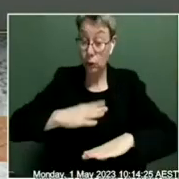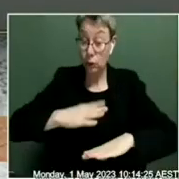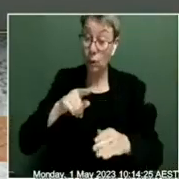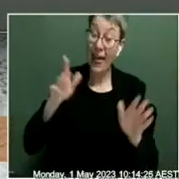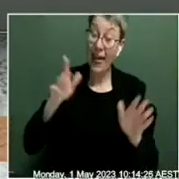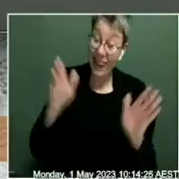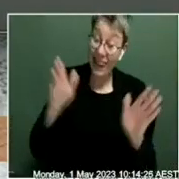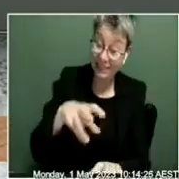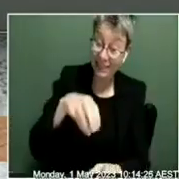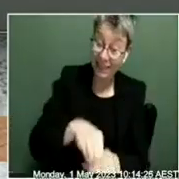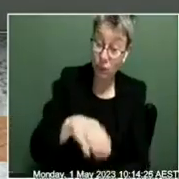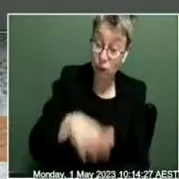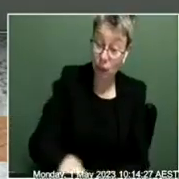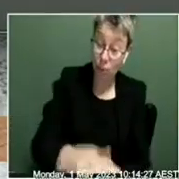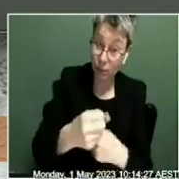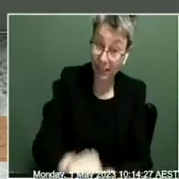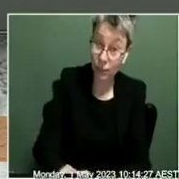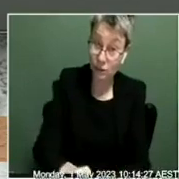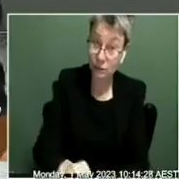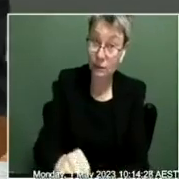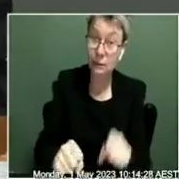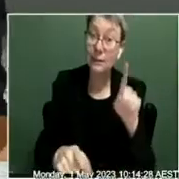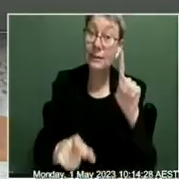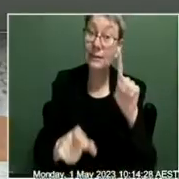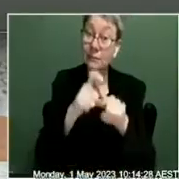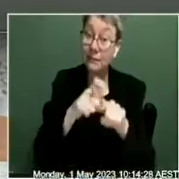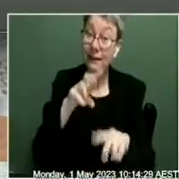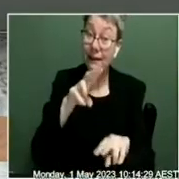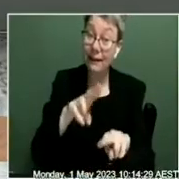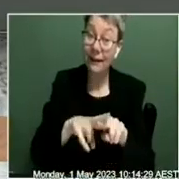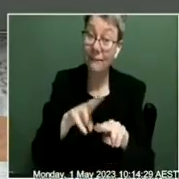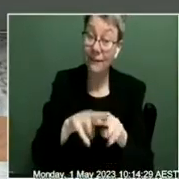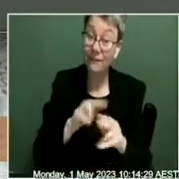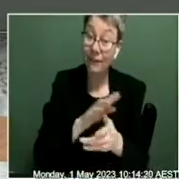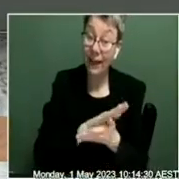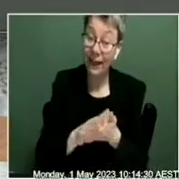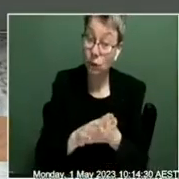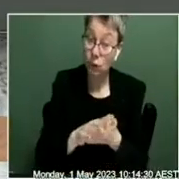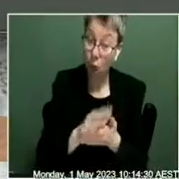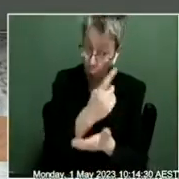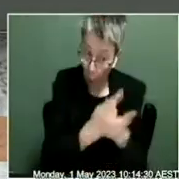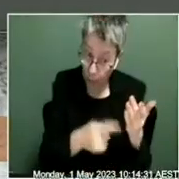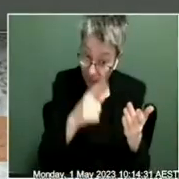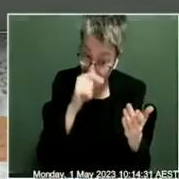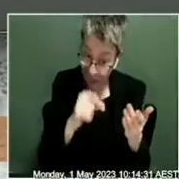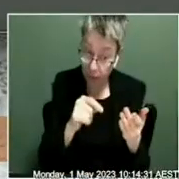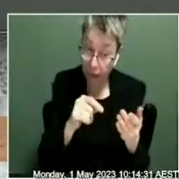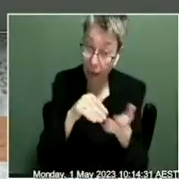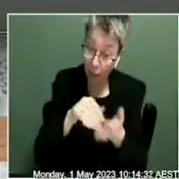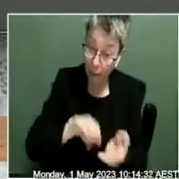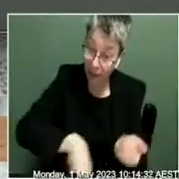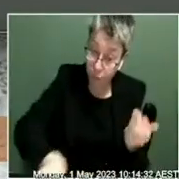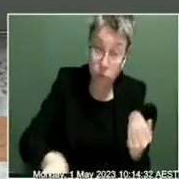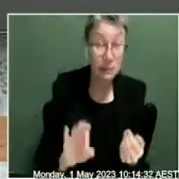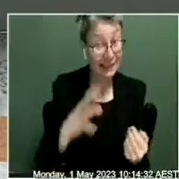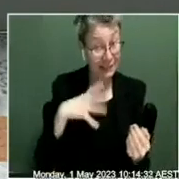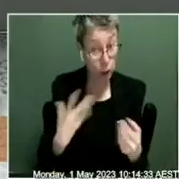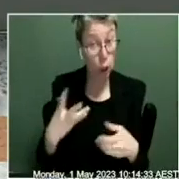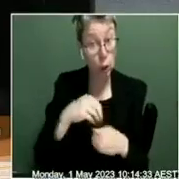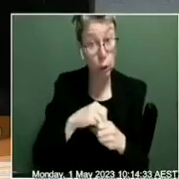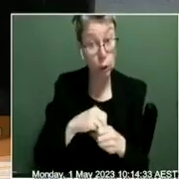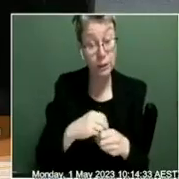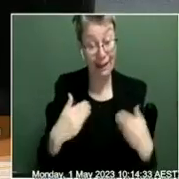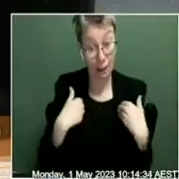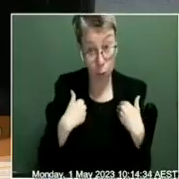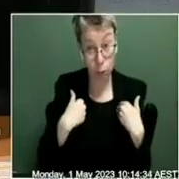health and mental health feed into the involvement with that system? Yes, health certainly plays